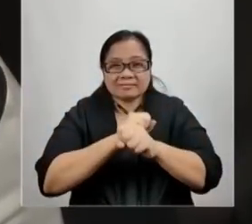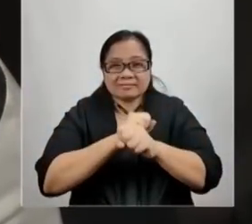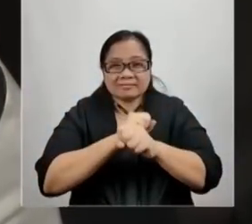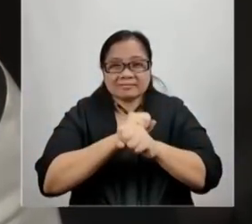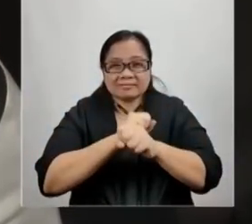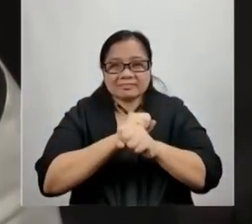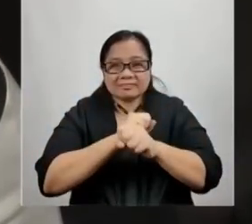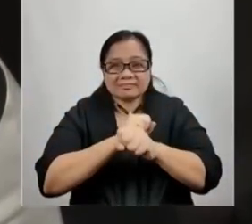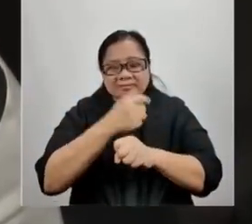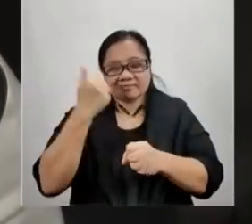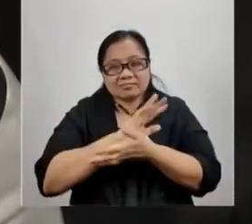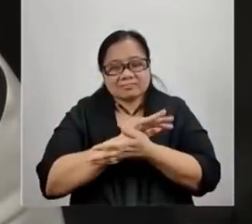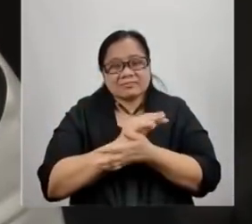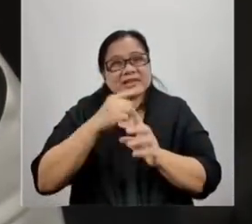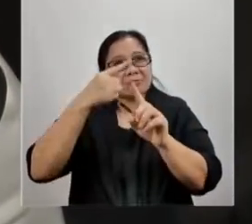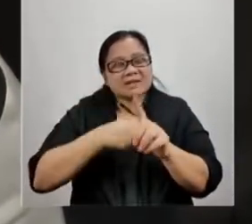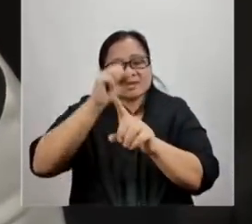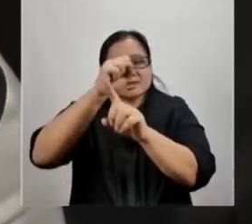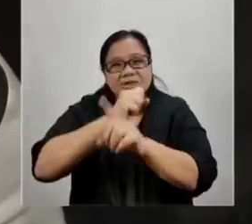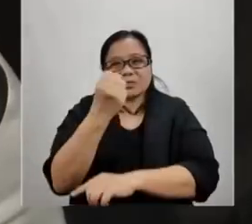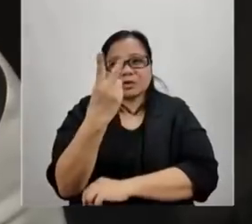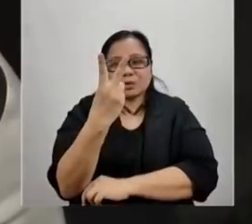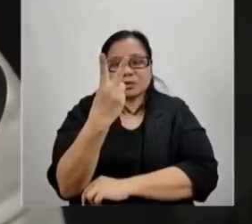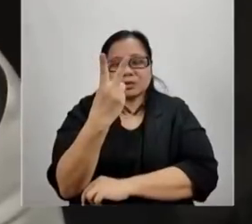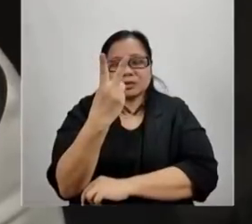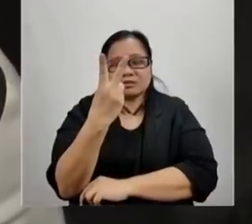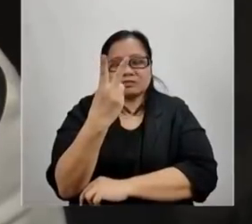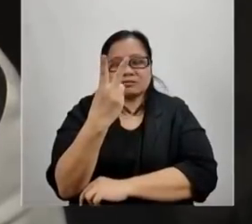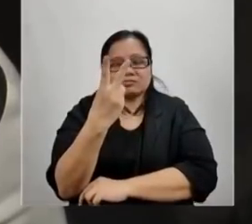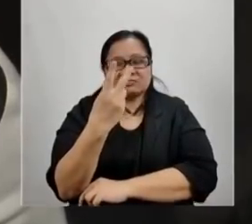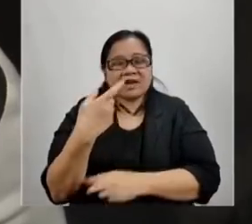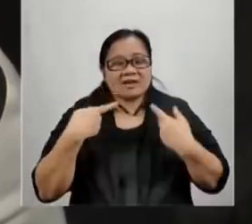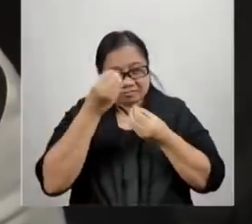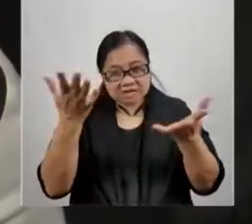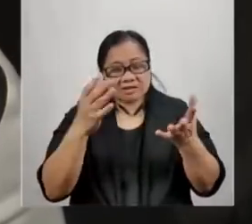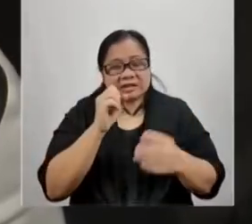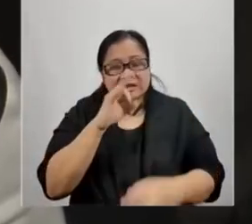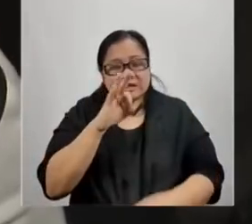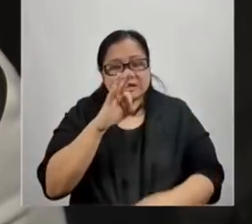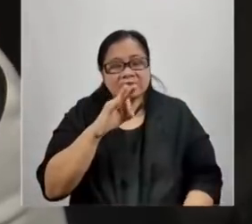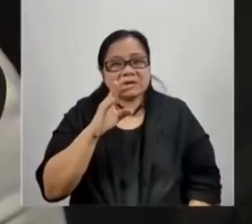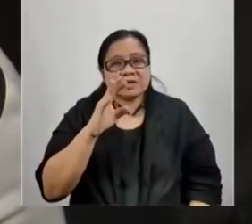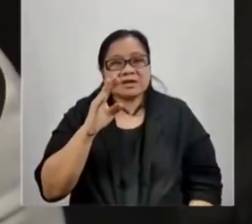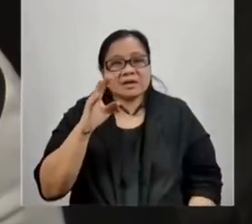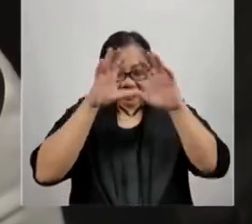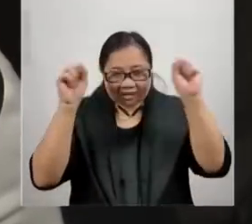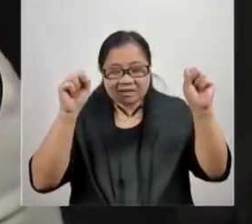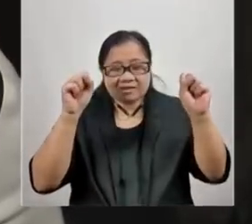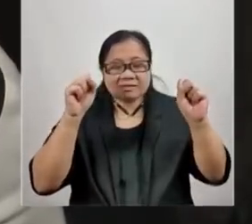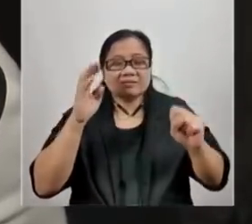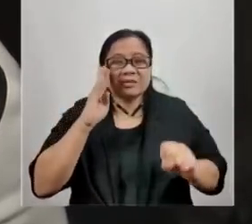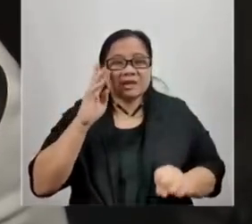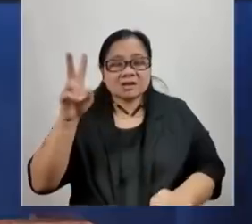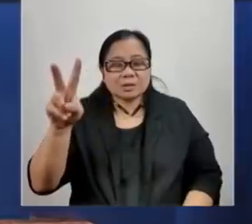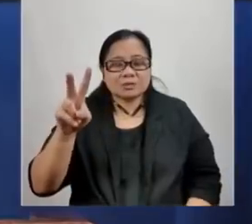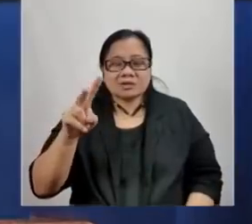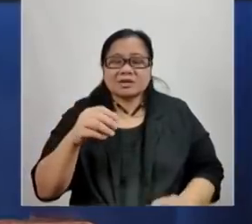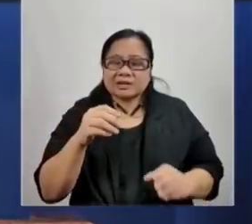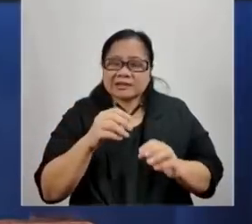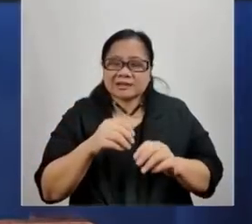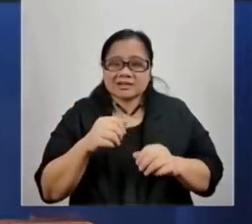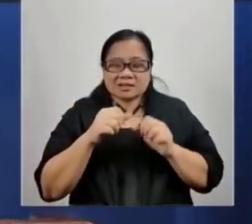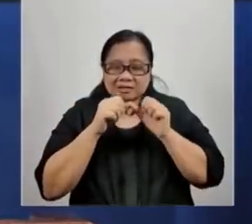this year. May info po ba if President Marcos is keen on extending this? It will depend on